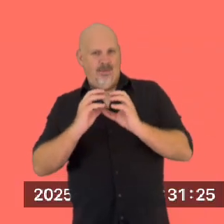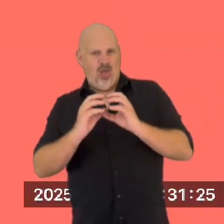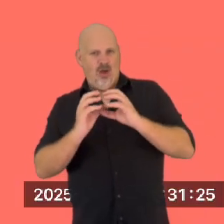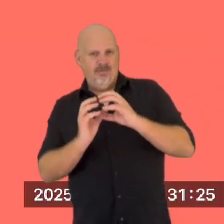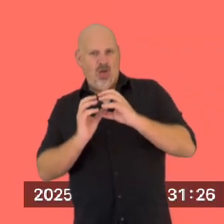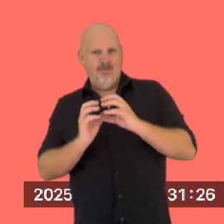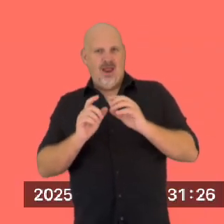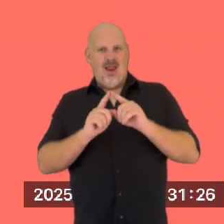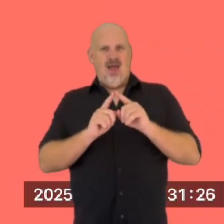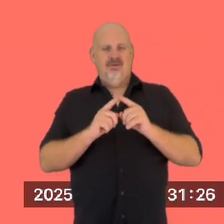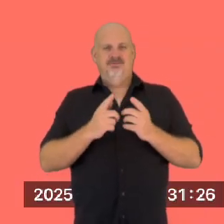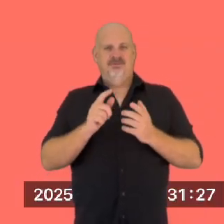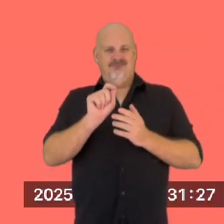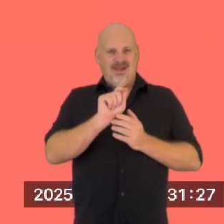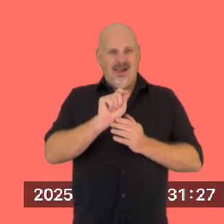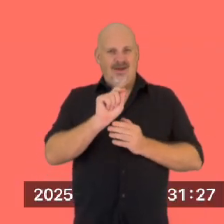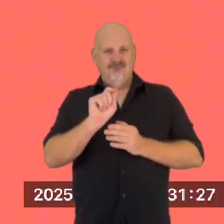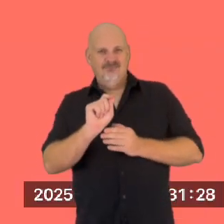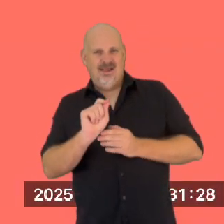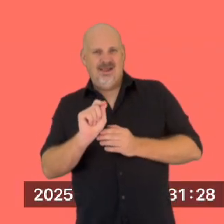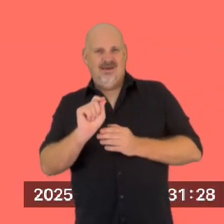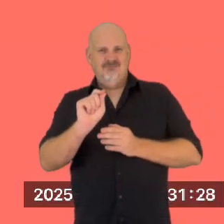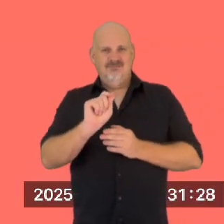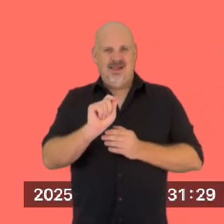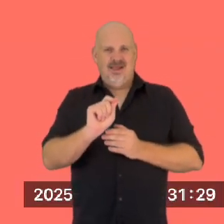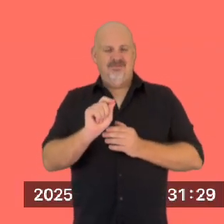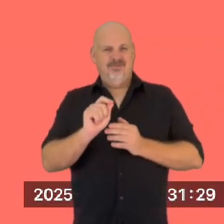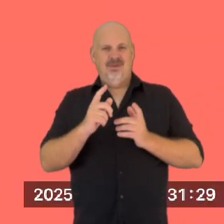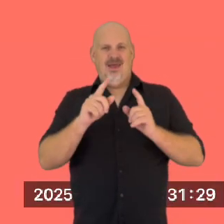into these kind of blocks. It's almost kind of filling in your own